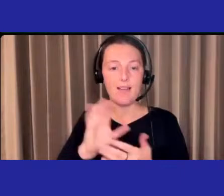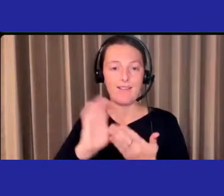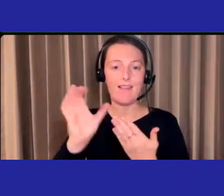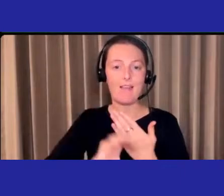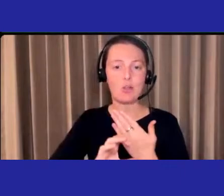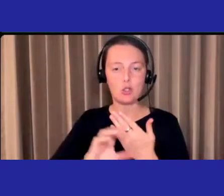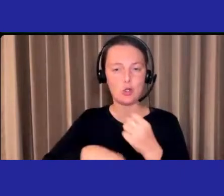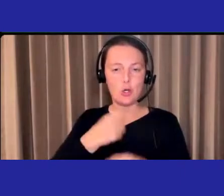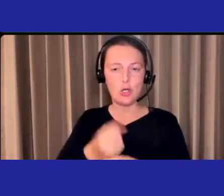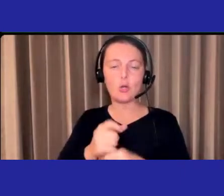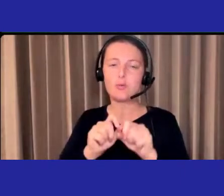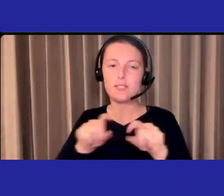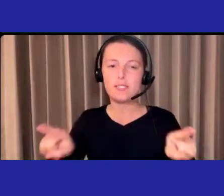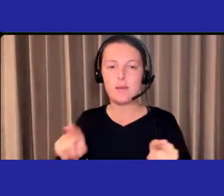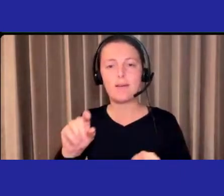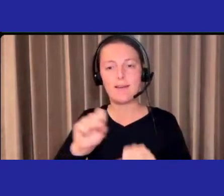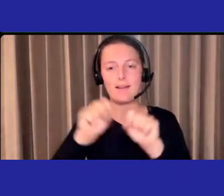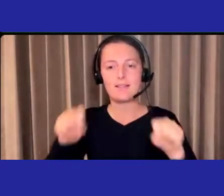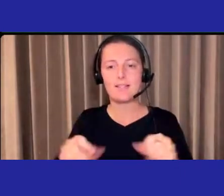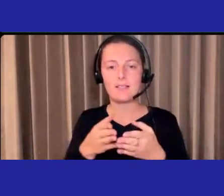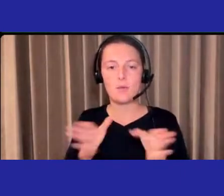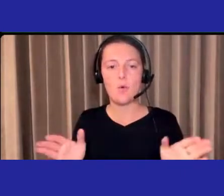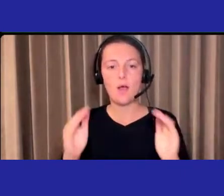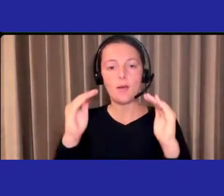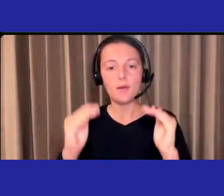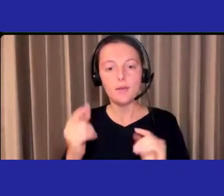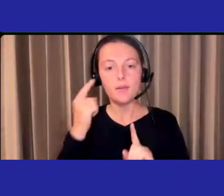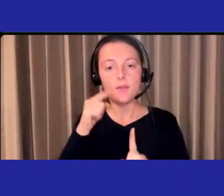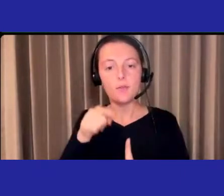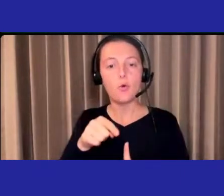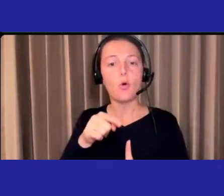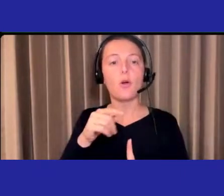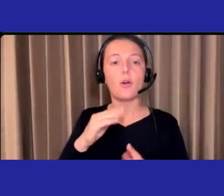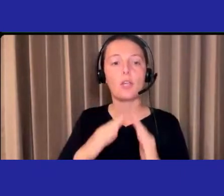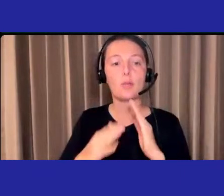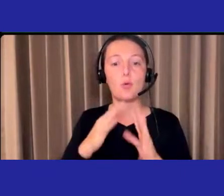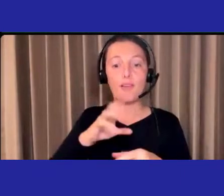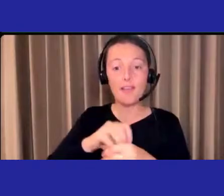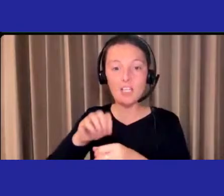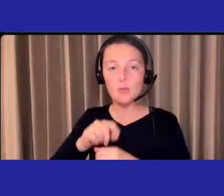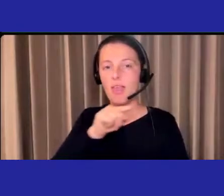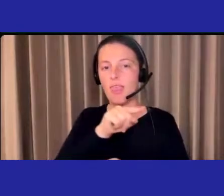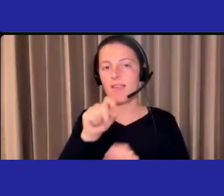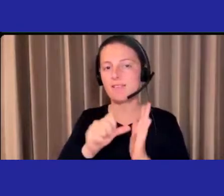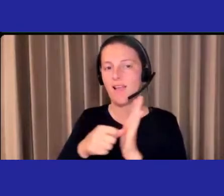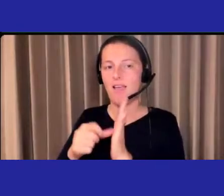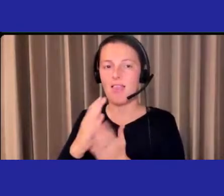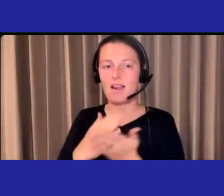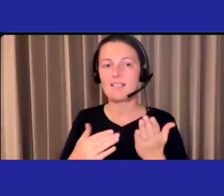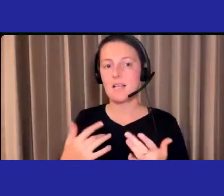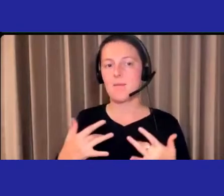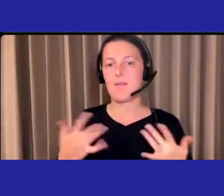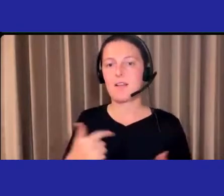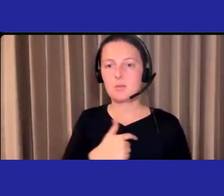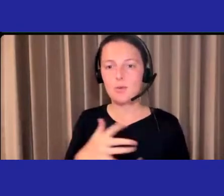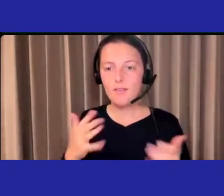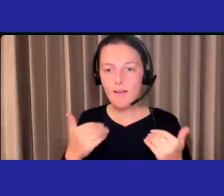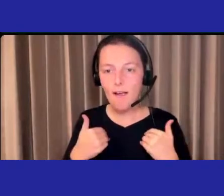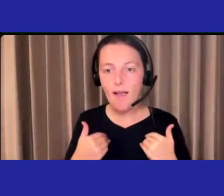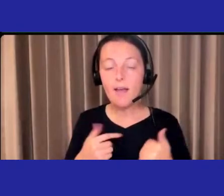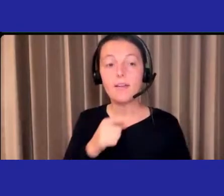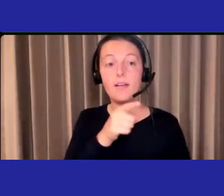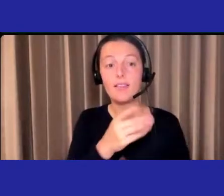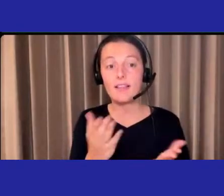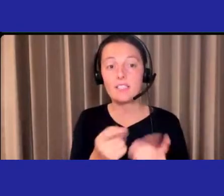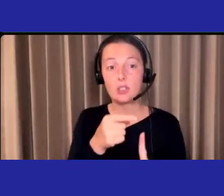In terms of community engagement, this is just highlighting some of the events that we've had. This here is actually from the veterans event that